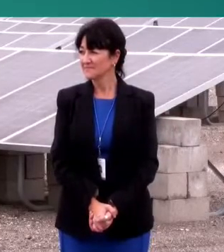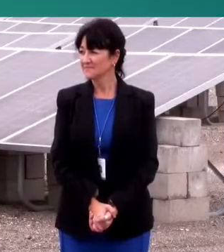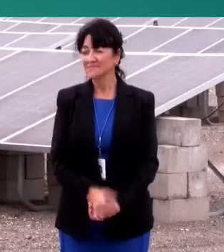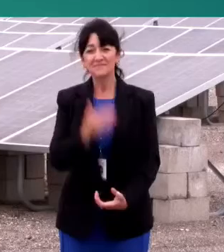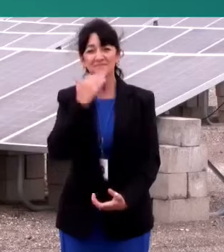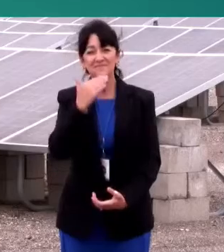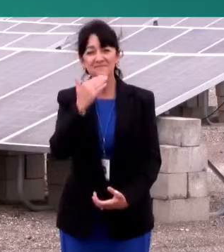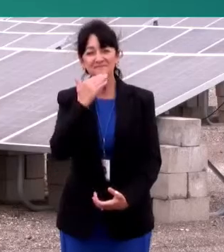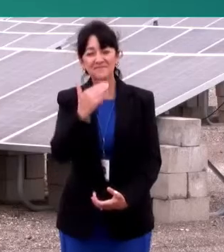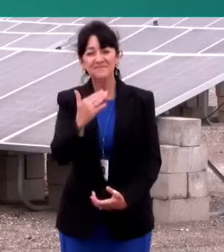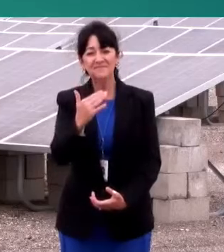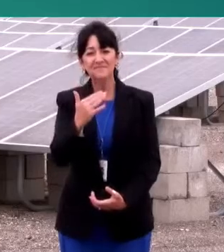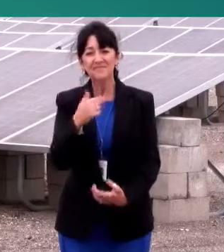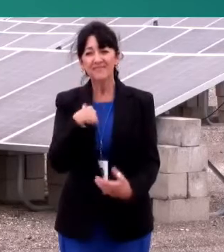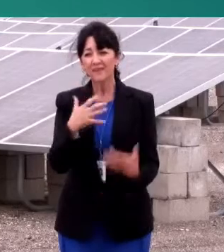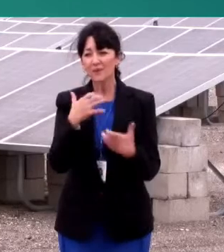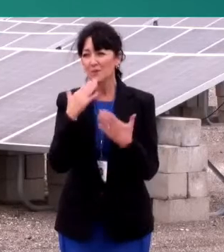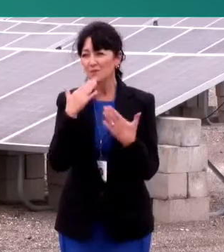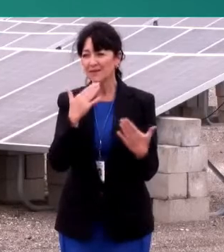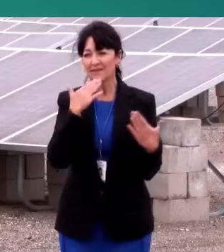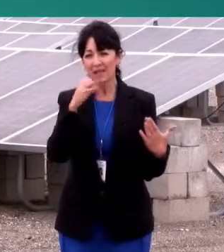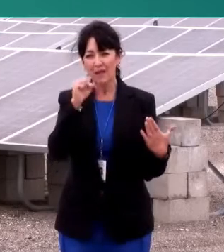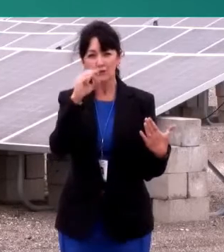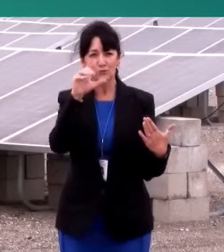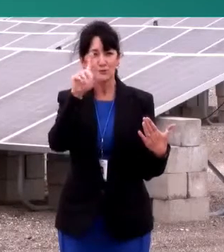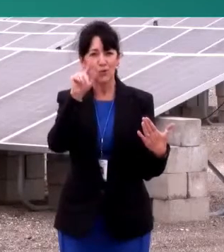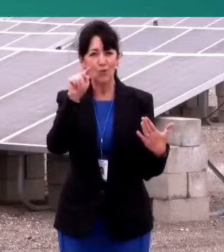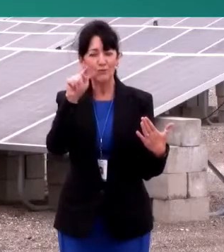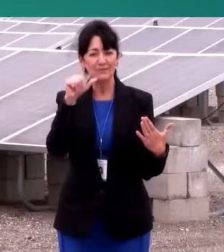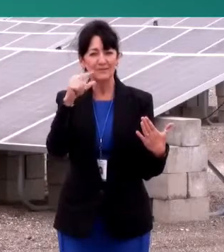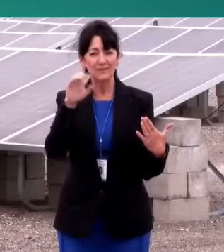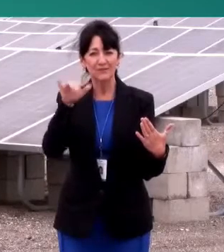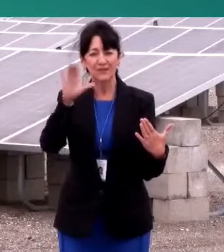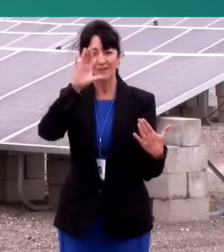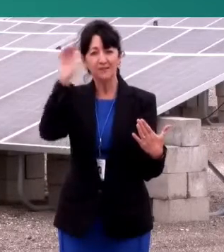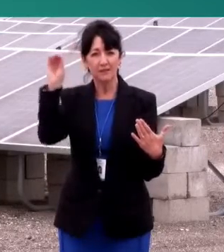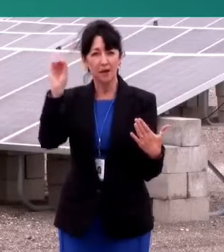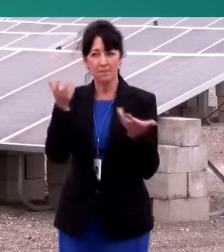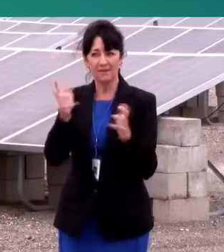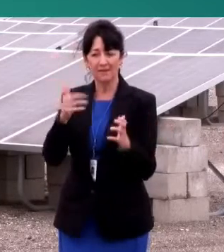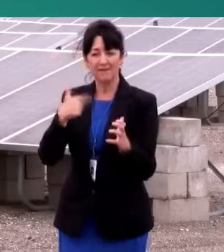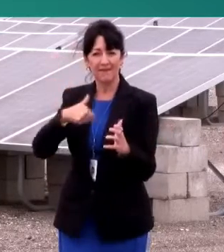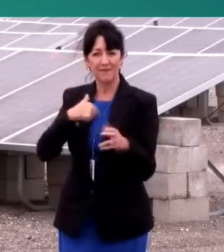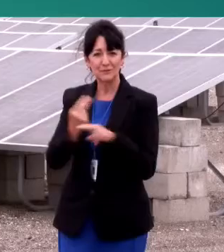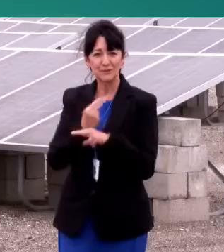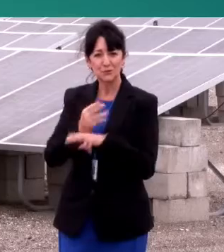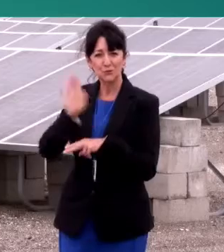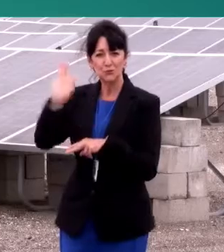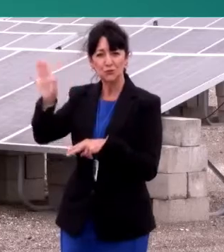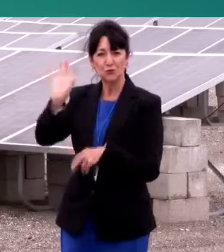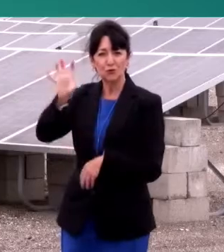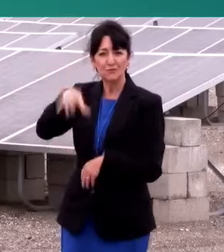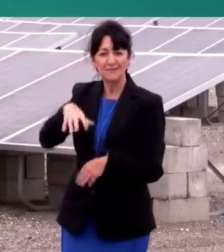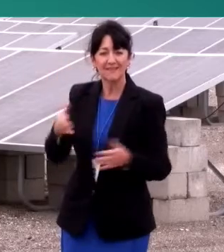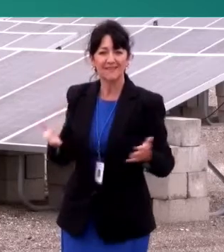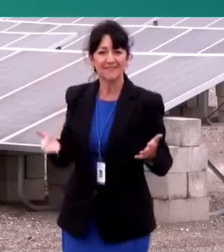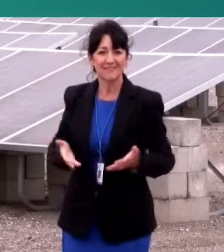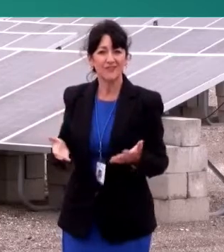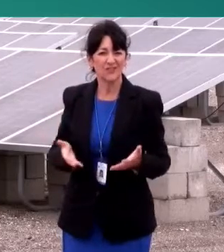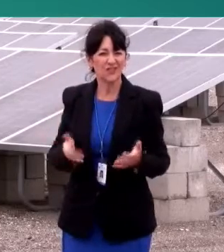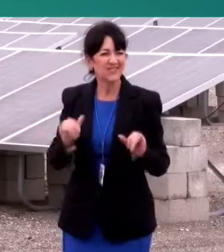Thank you, and I'd like to thank Soltage for making this site available for us. It's certainly very telling for us to be here